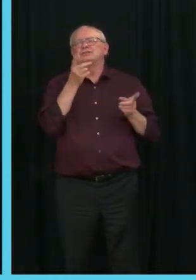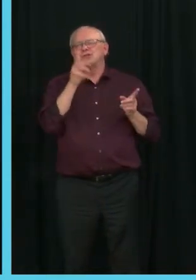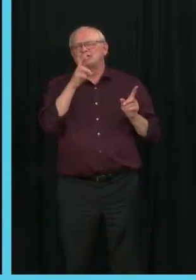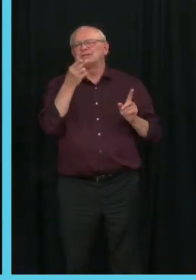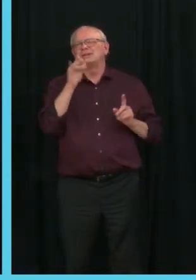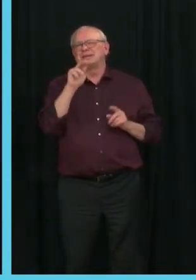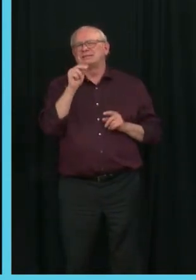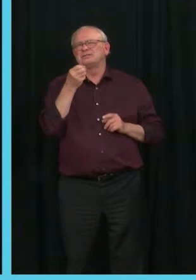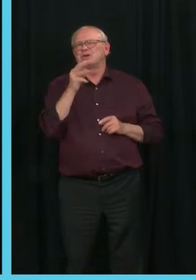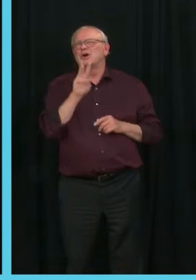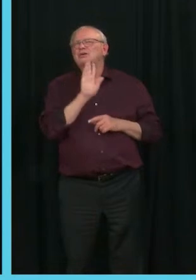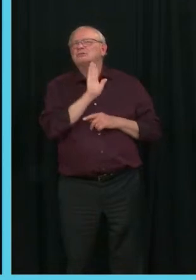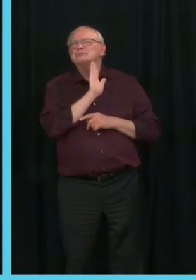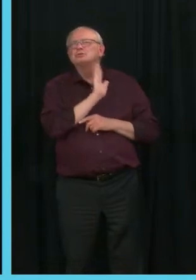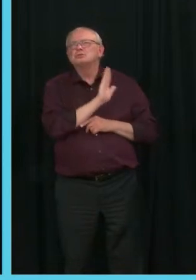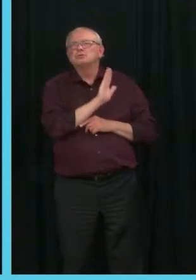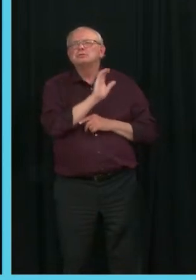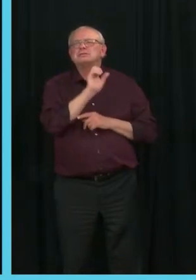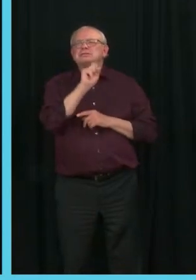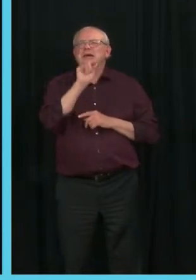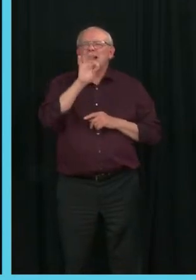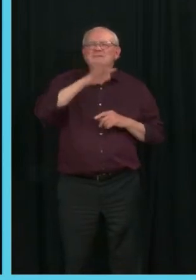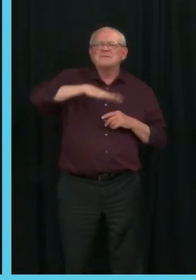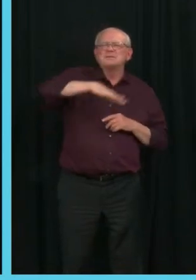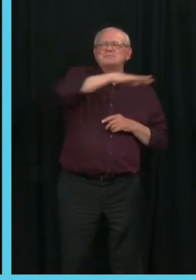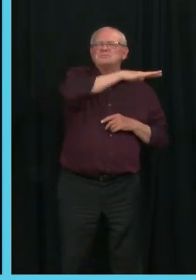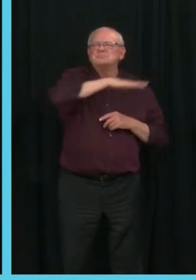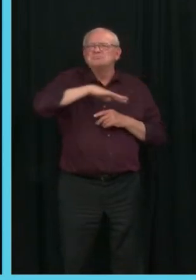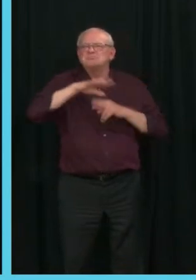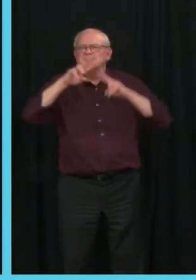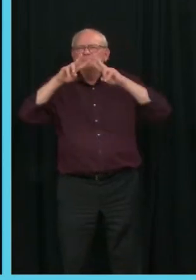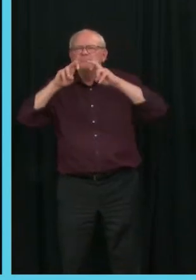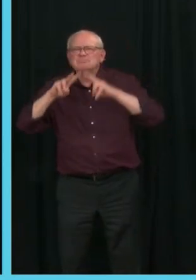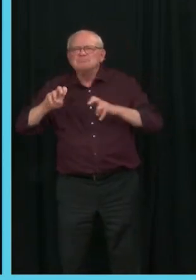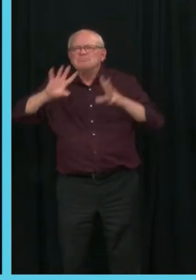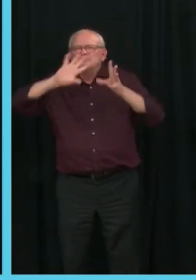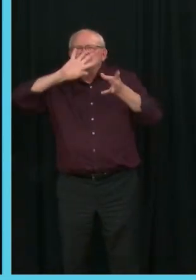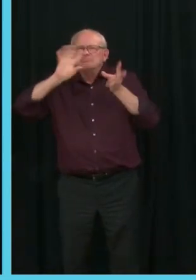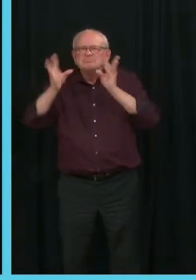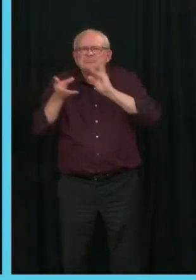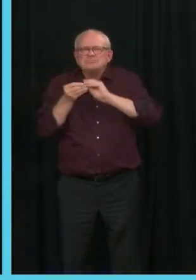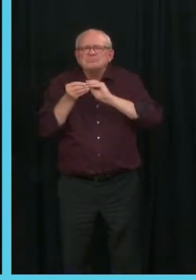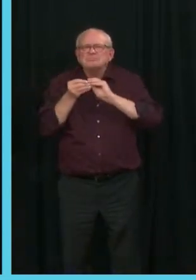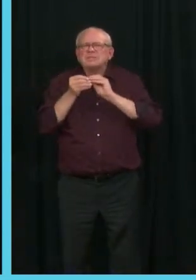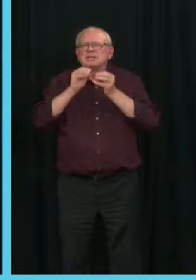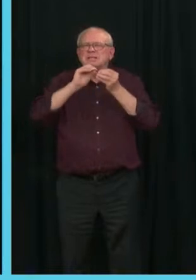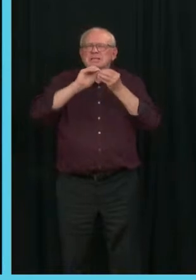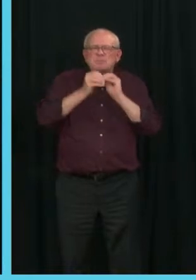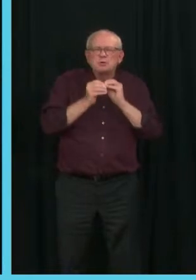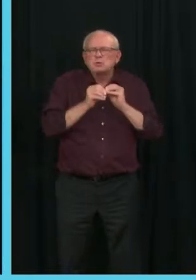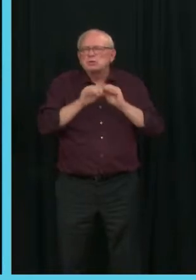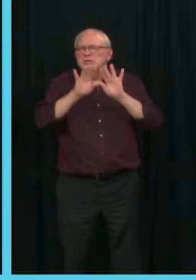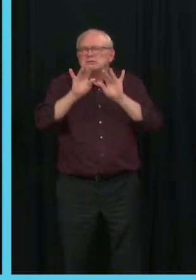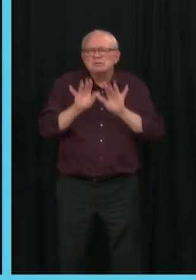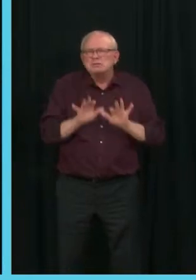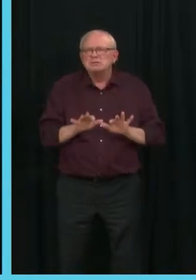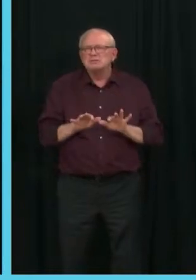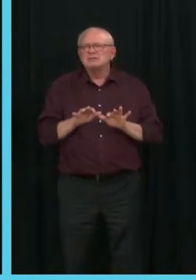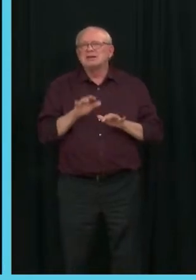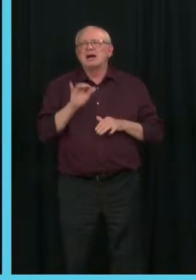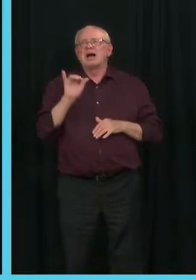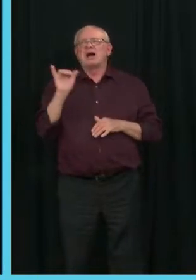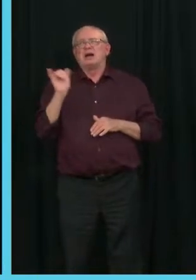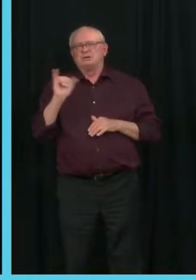team engages in to define total population protection, one element of which is, for example, the additional protective effect of second doses.